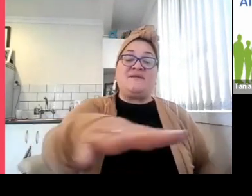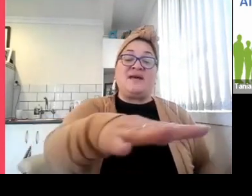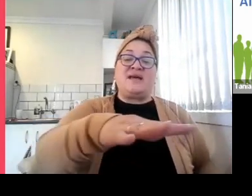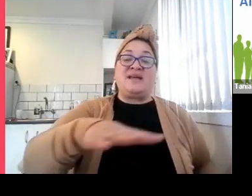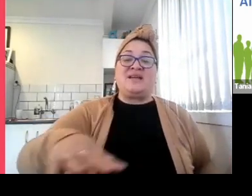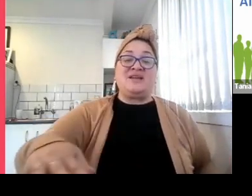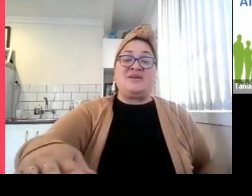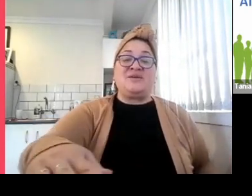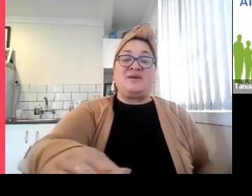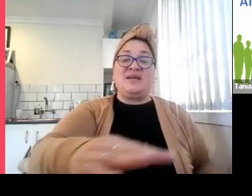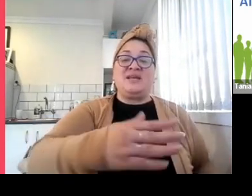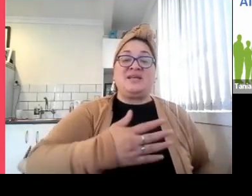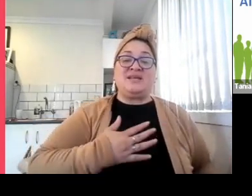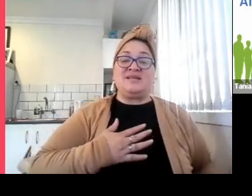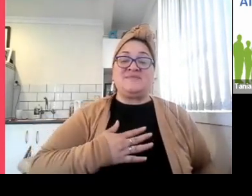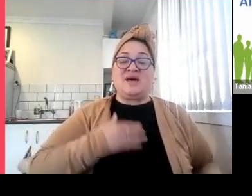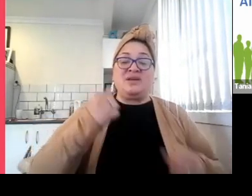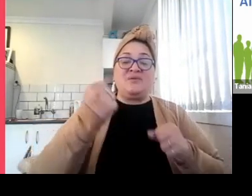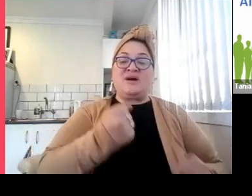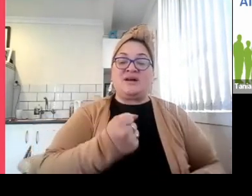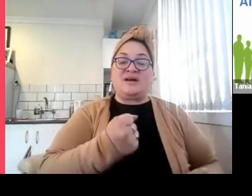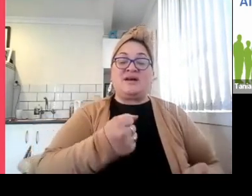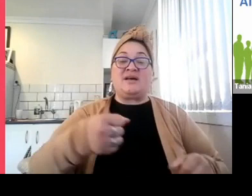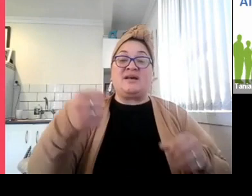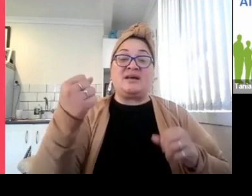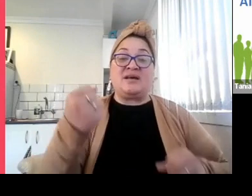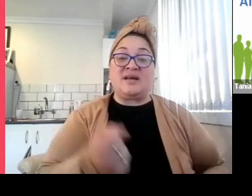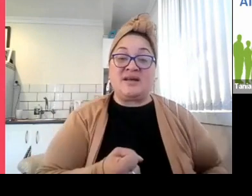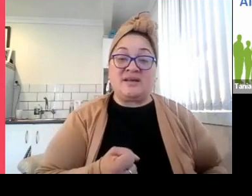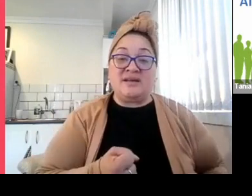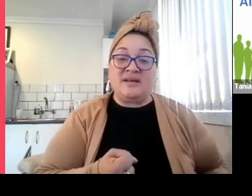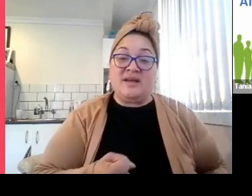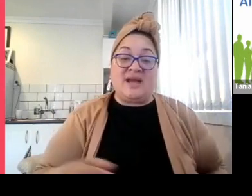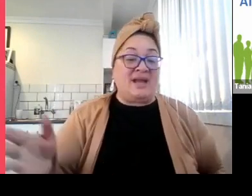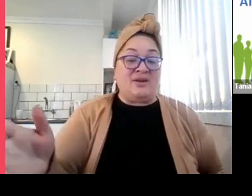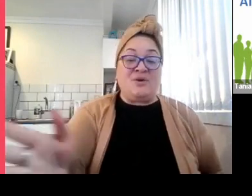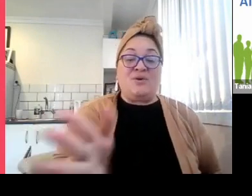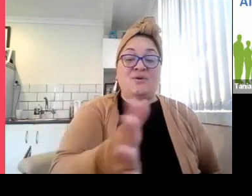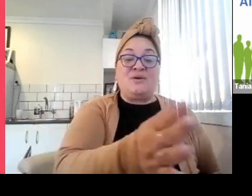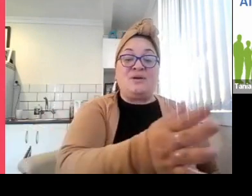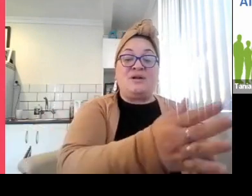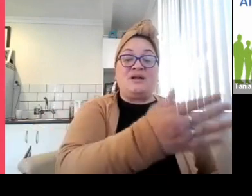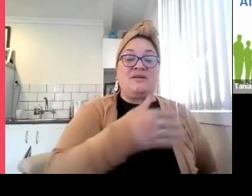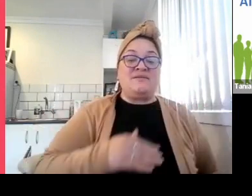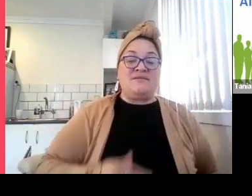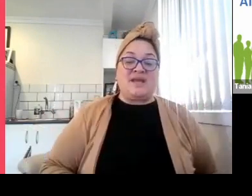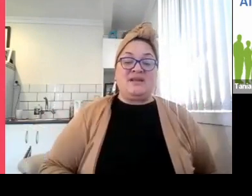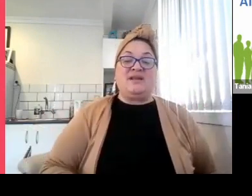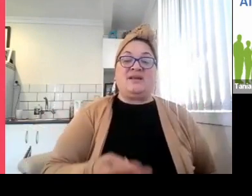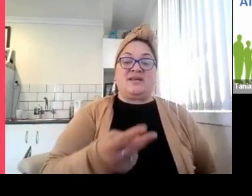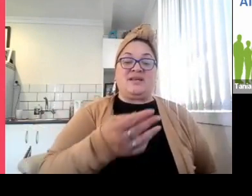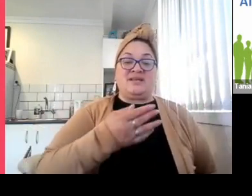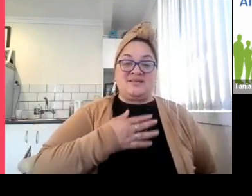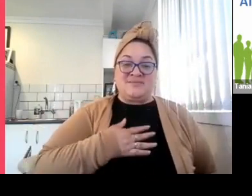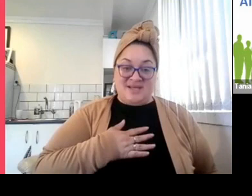see. Whānau is my waka, and all of